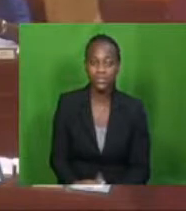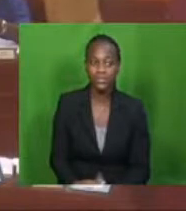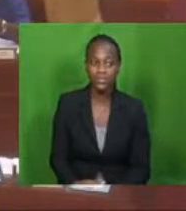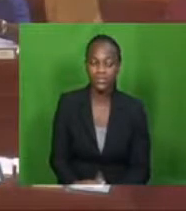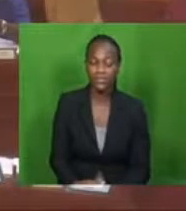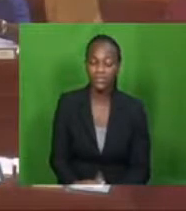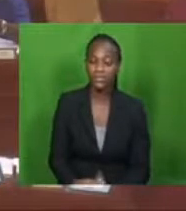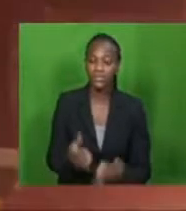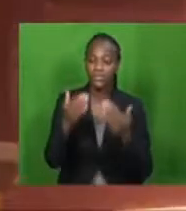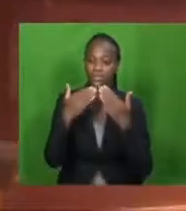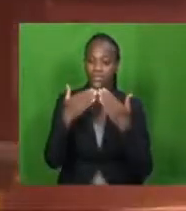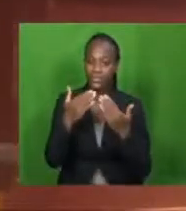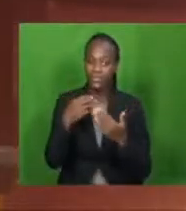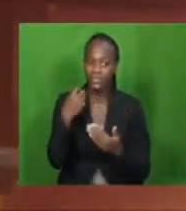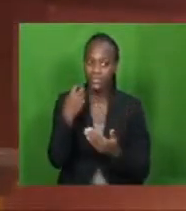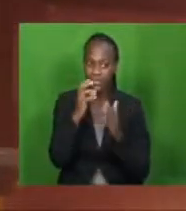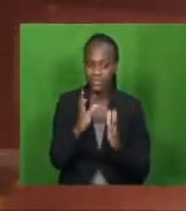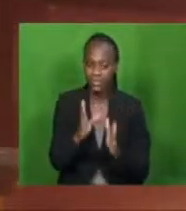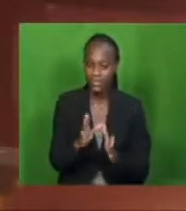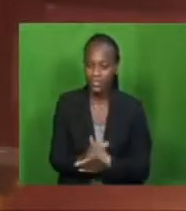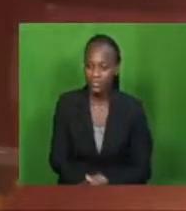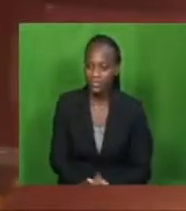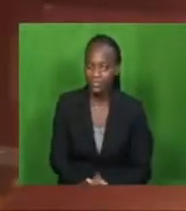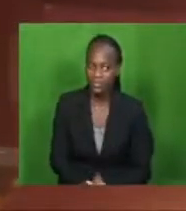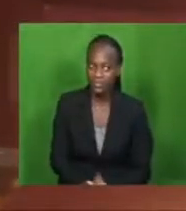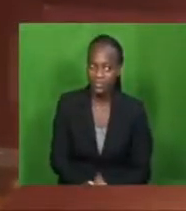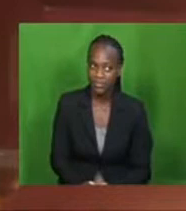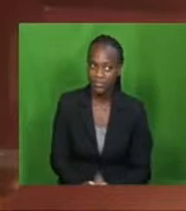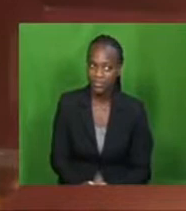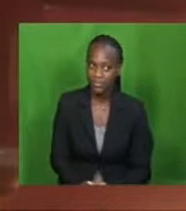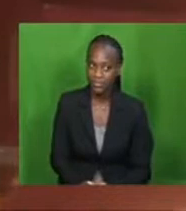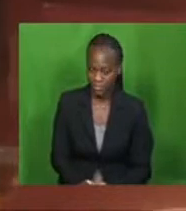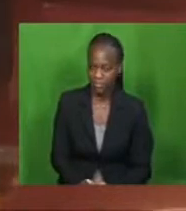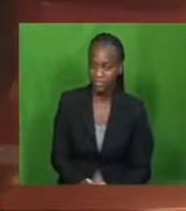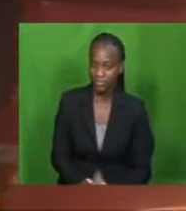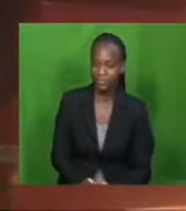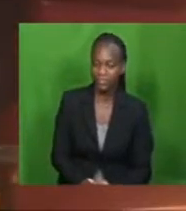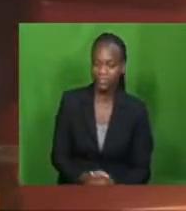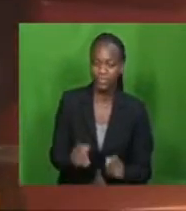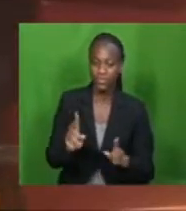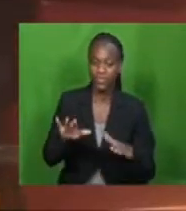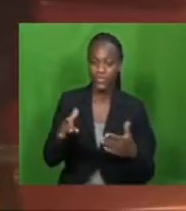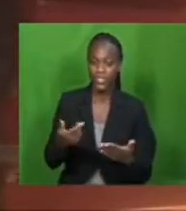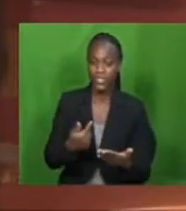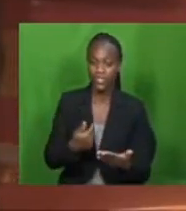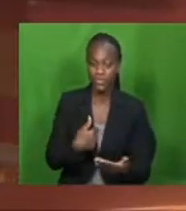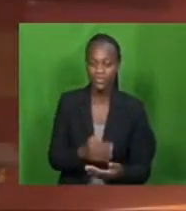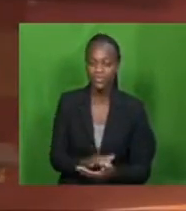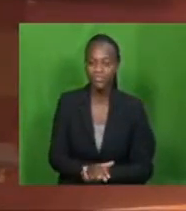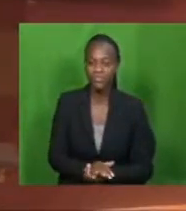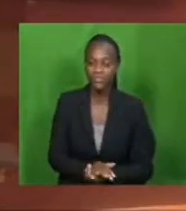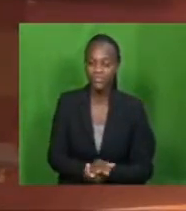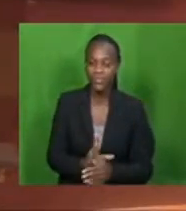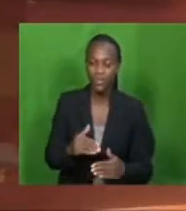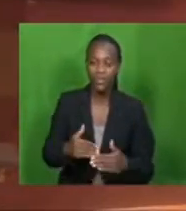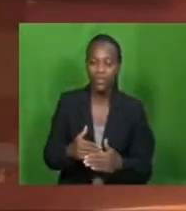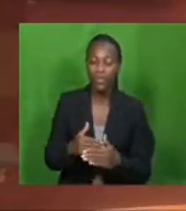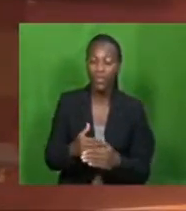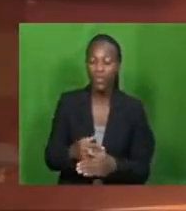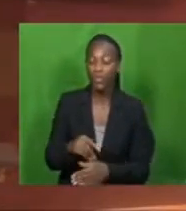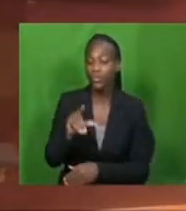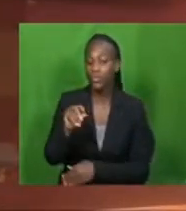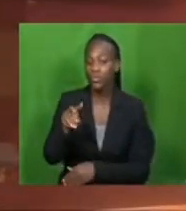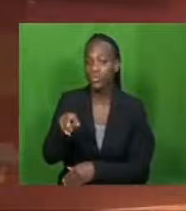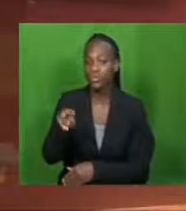Thank you, Mr. Speaker, for the opportunity to make this statement as we approach the 2022